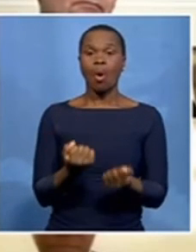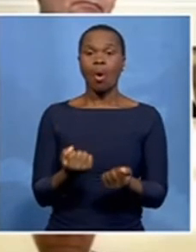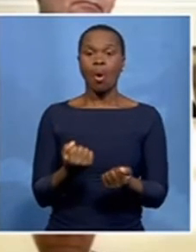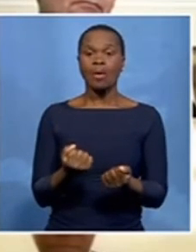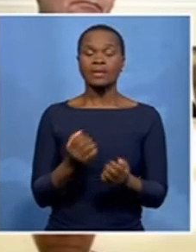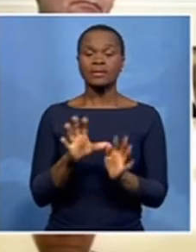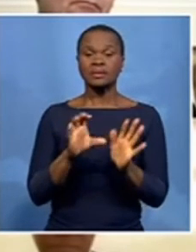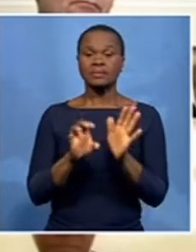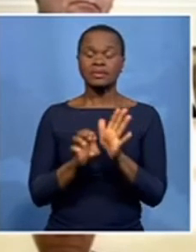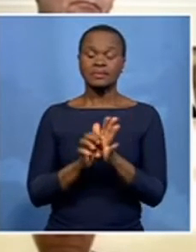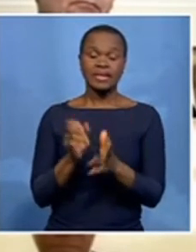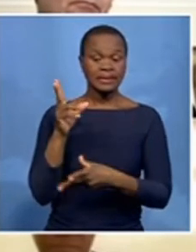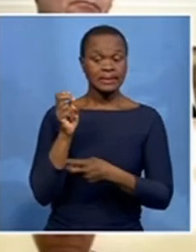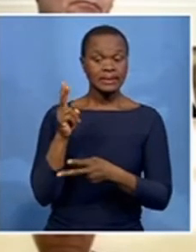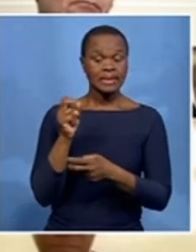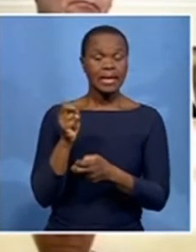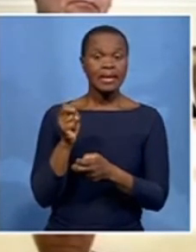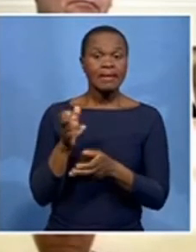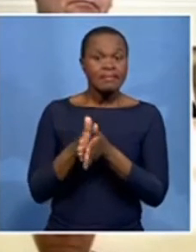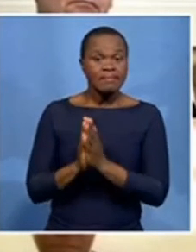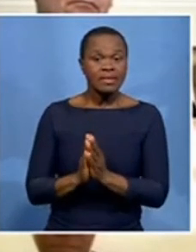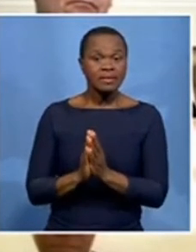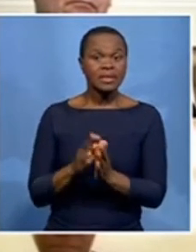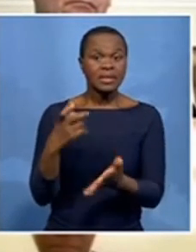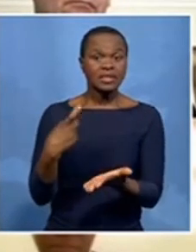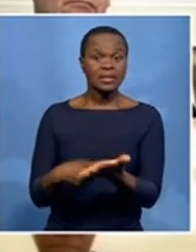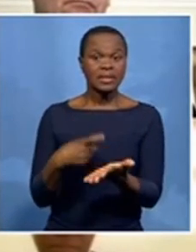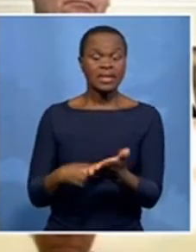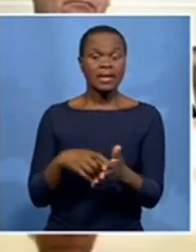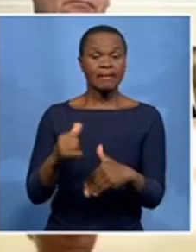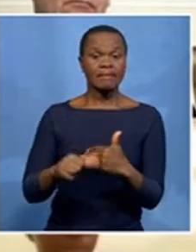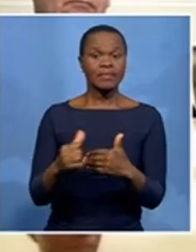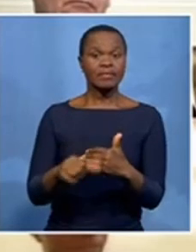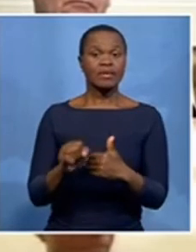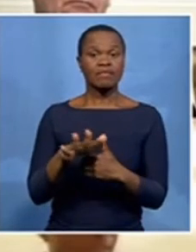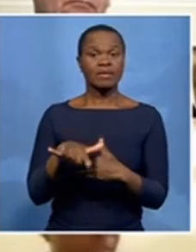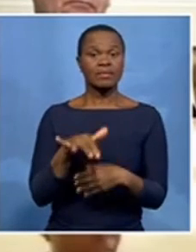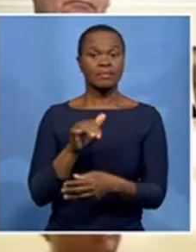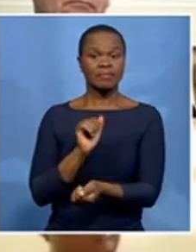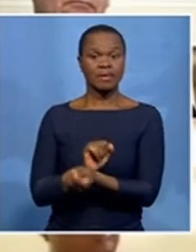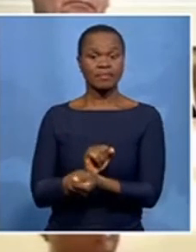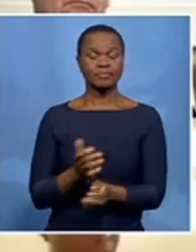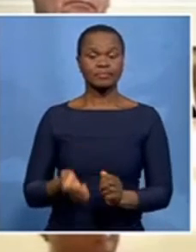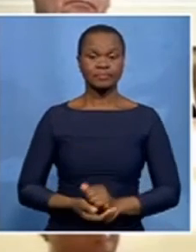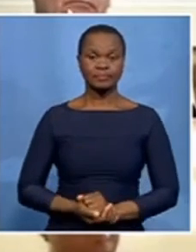itolela sicelo sakhe mayelana nesigwebo lane kwesona setinyanga letilishumi nesihlanu ukuthi silahlwe ngelifasitelo.